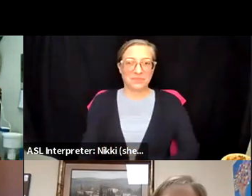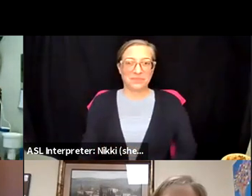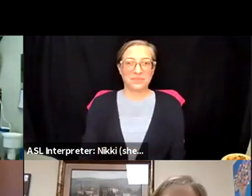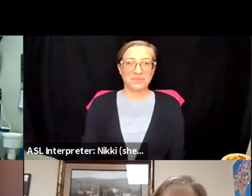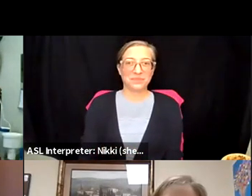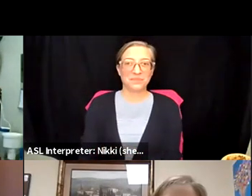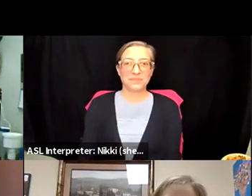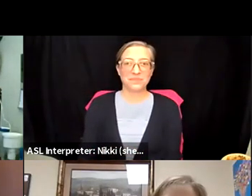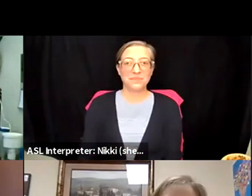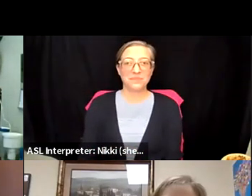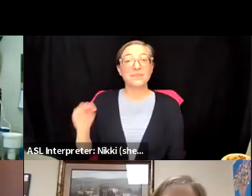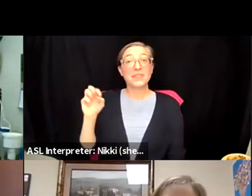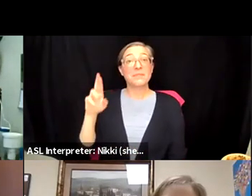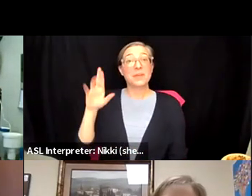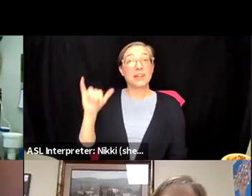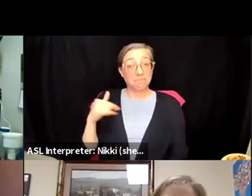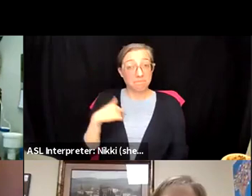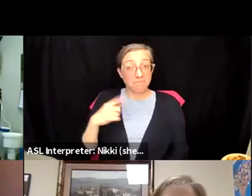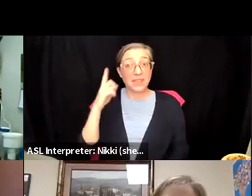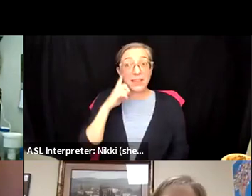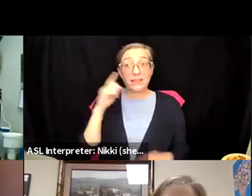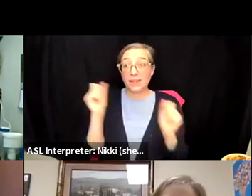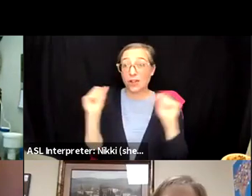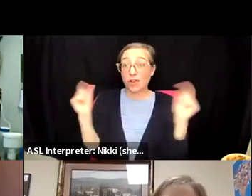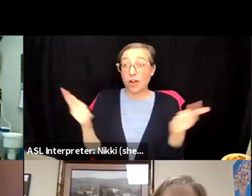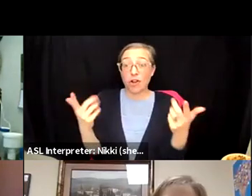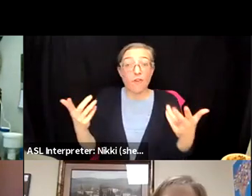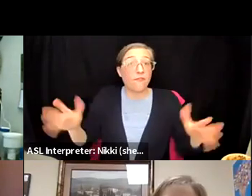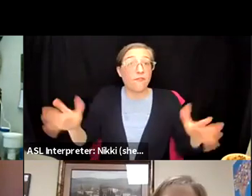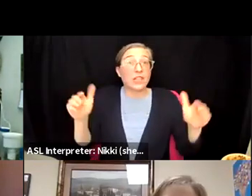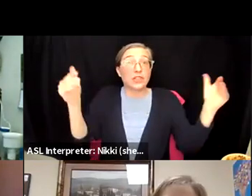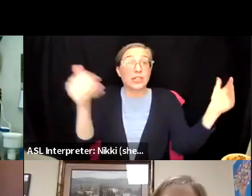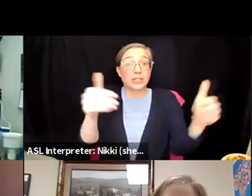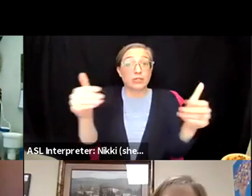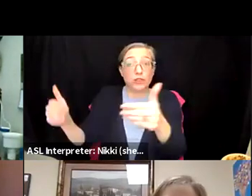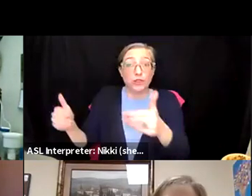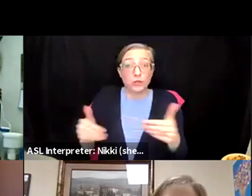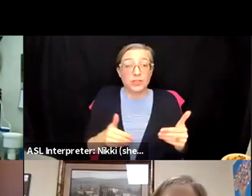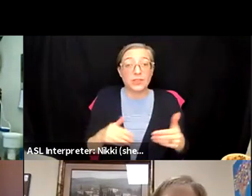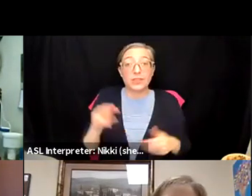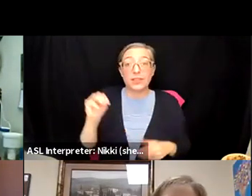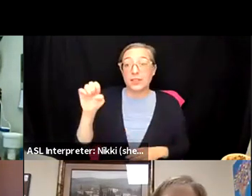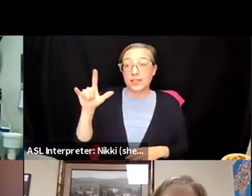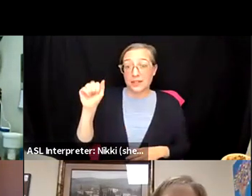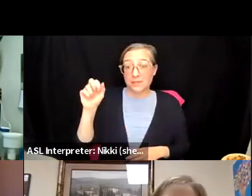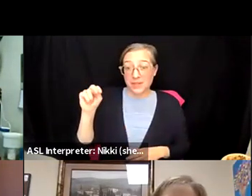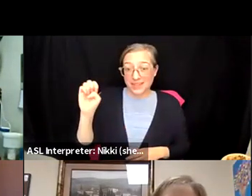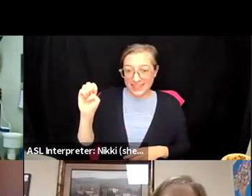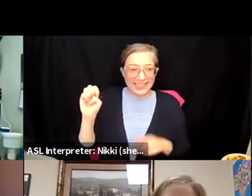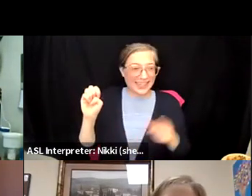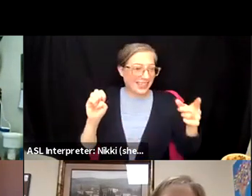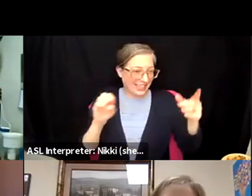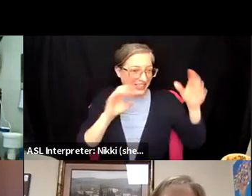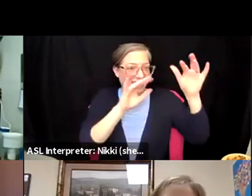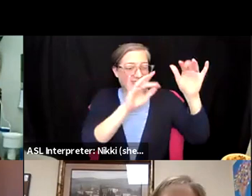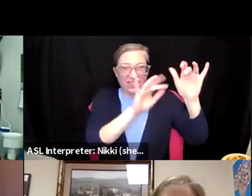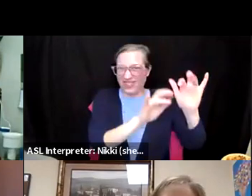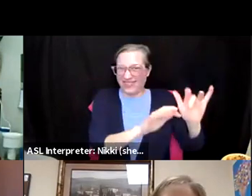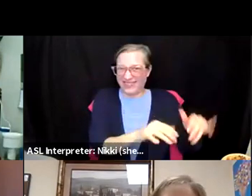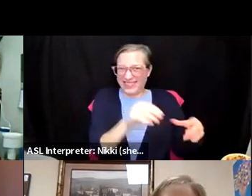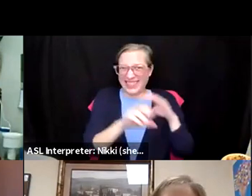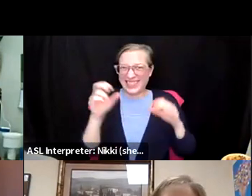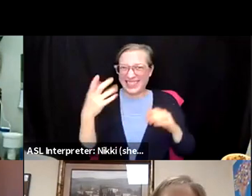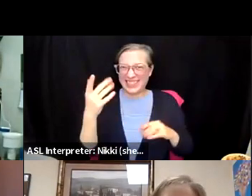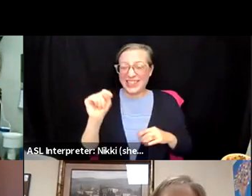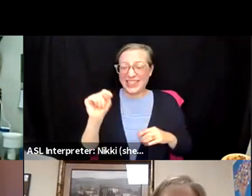Well, I believe we've all gotten introduced. You can see Melanie's work in the chat box. And I'm going to then turn